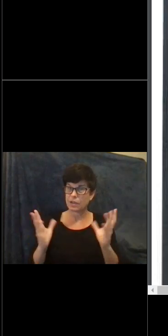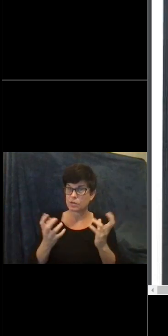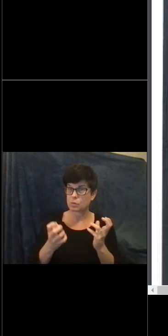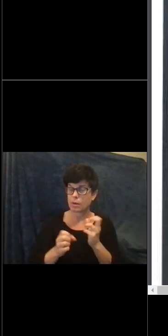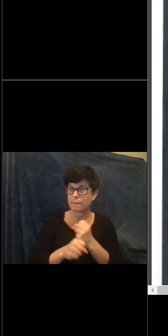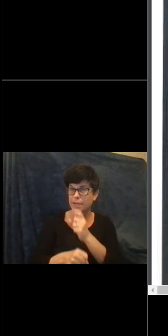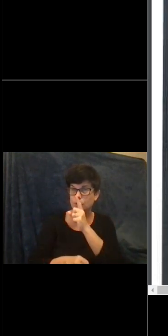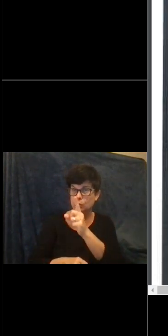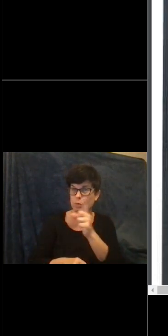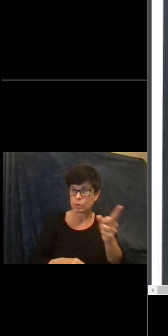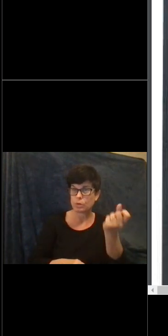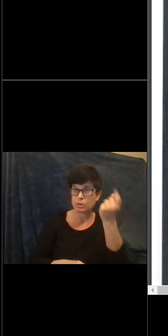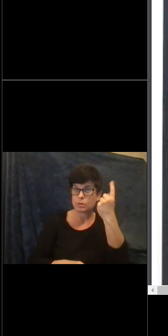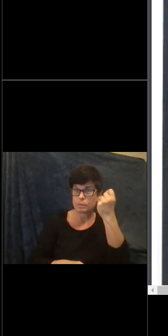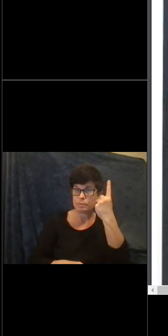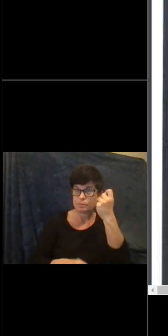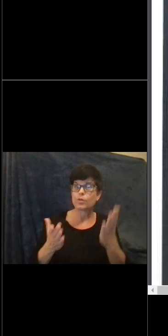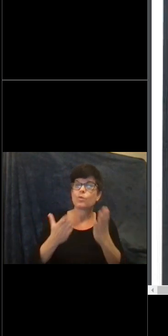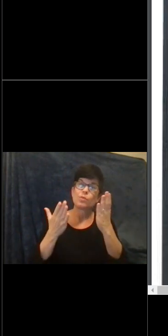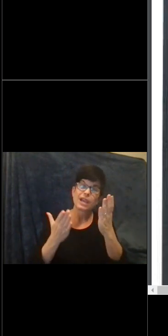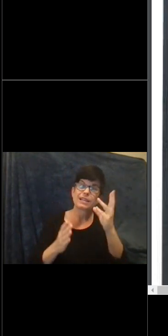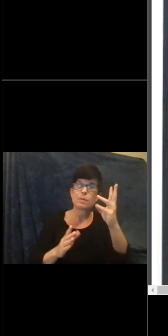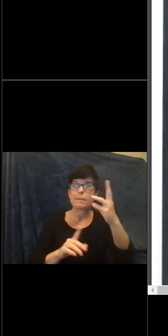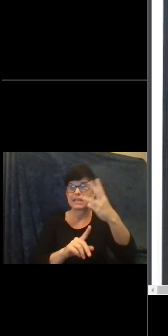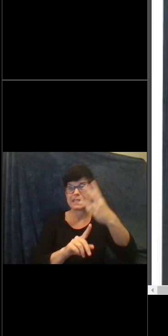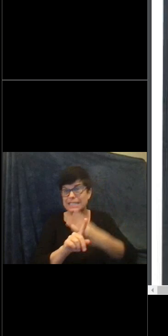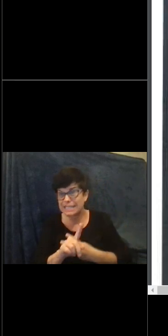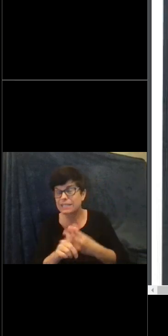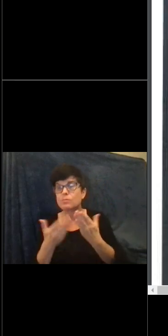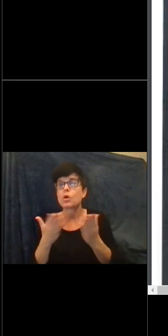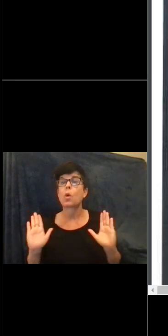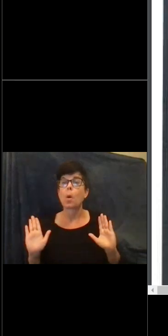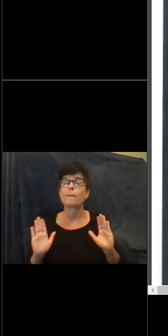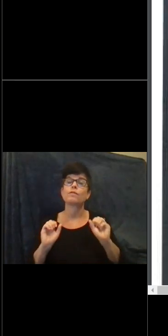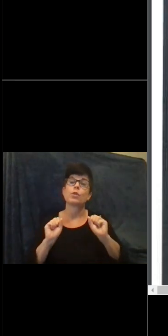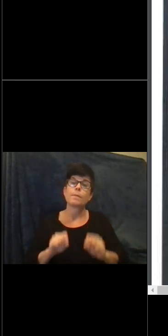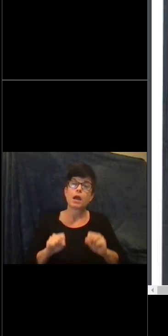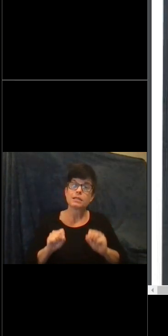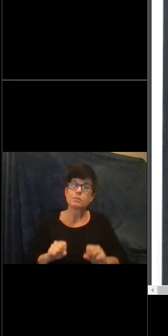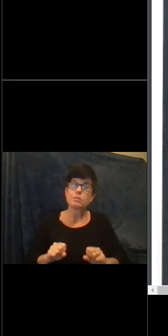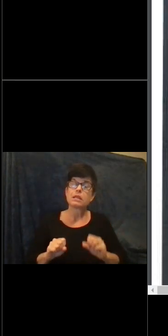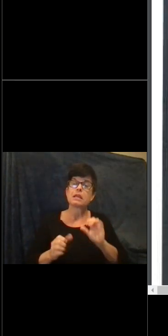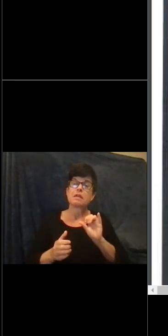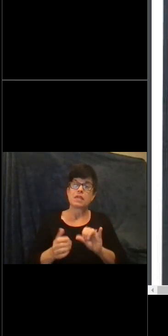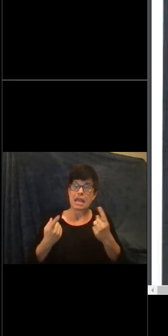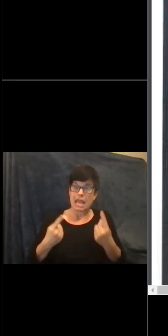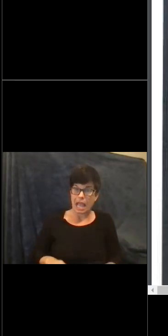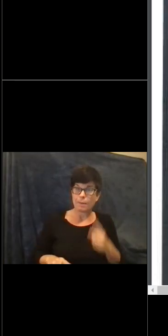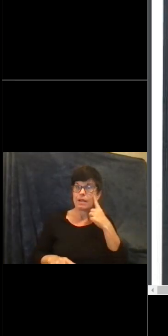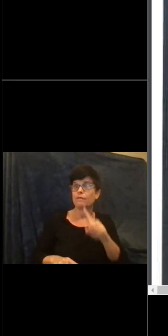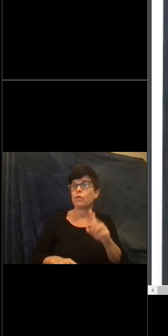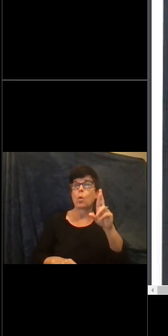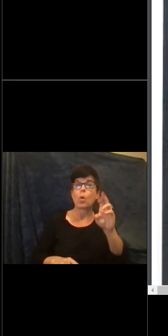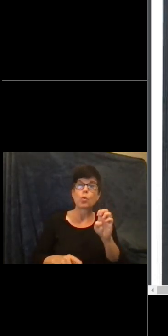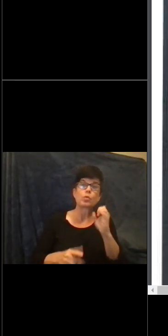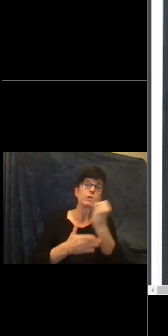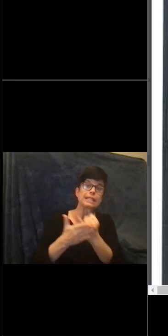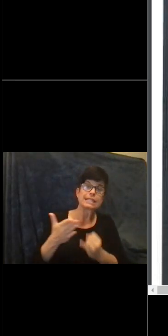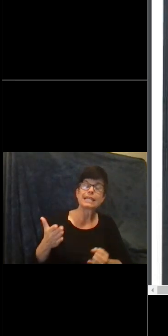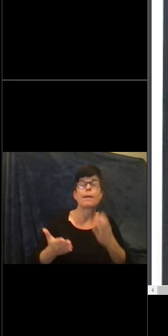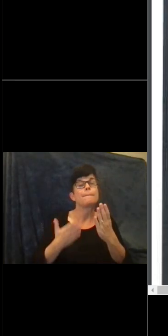with full information. Which is why I recommended 6 months open for the possibility of that even happening. I'm not sure if that will, that may not be